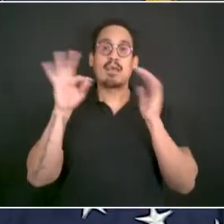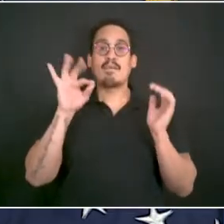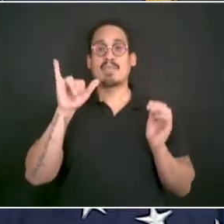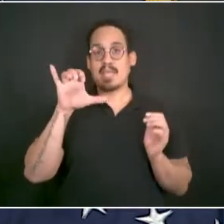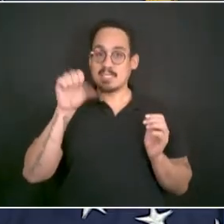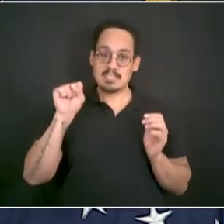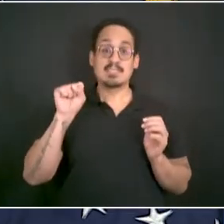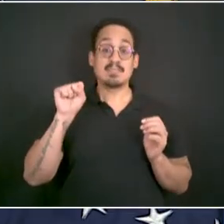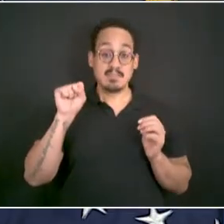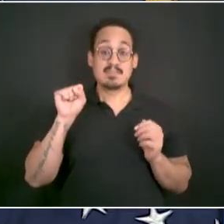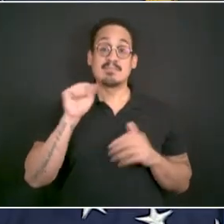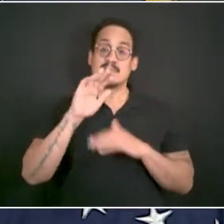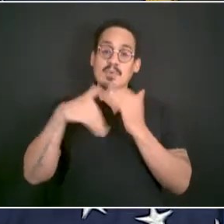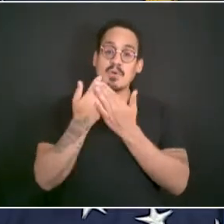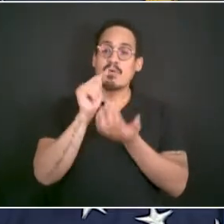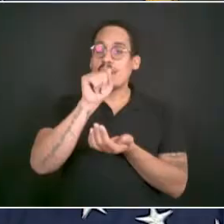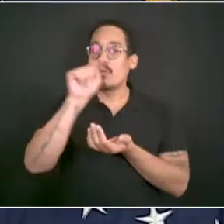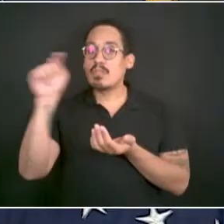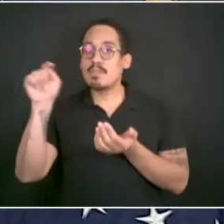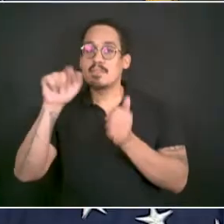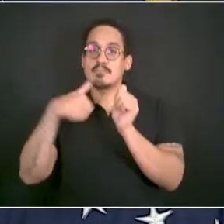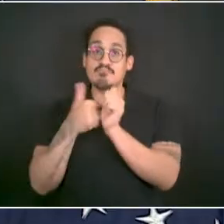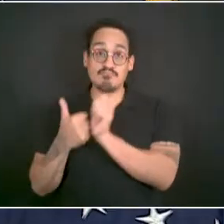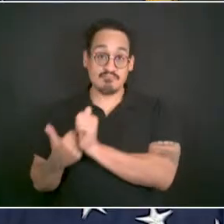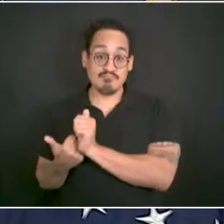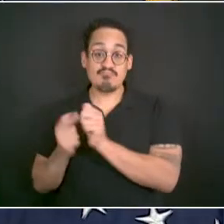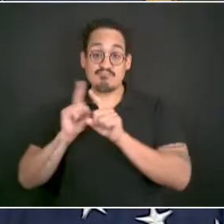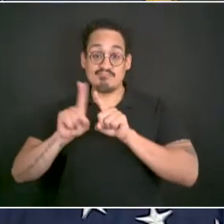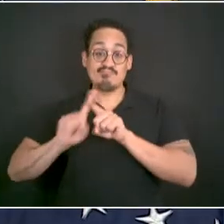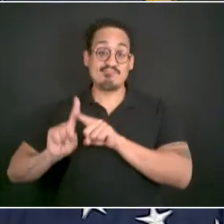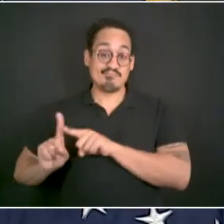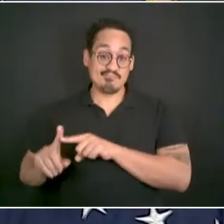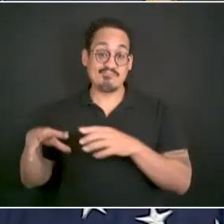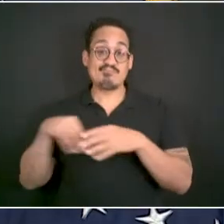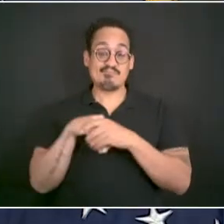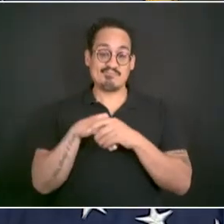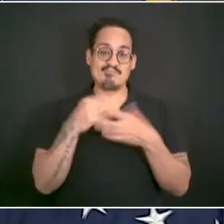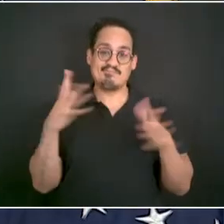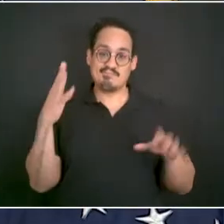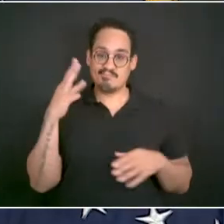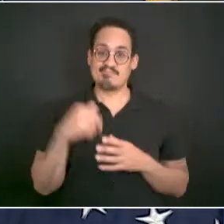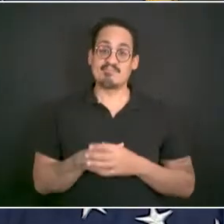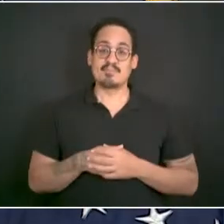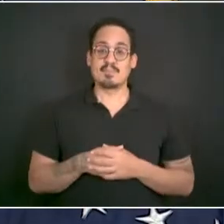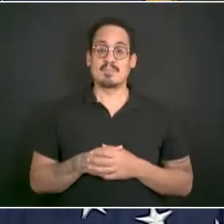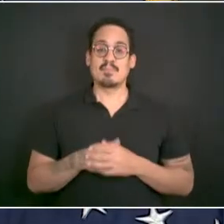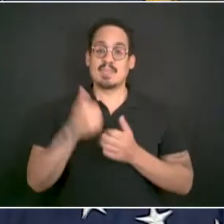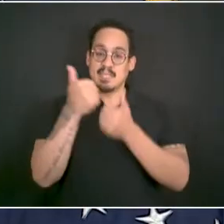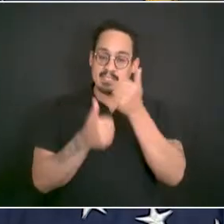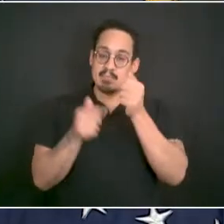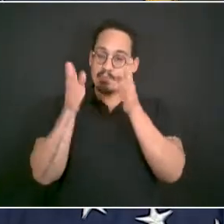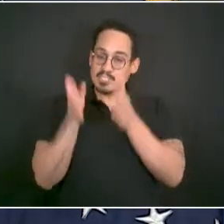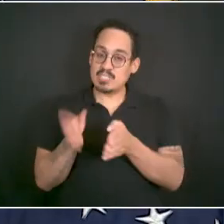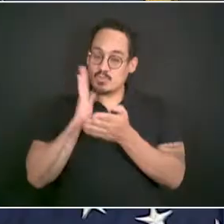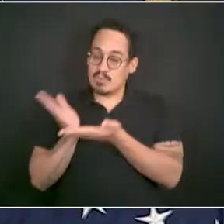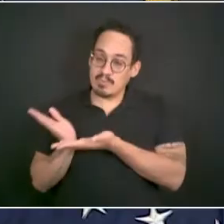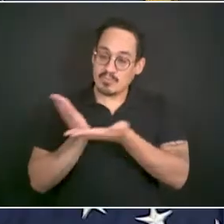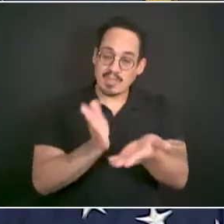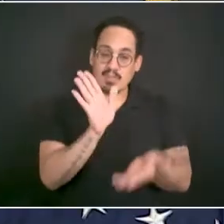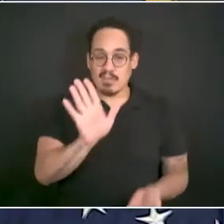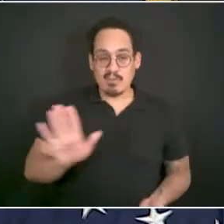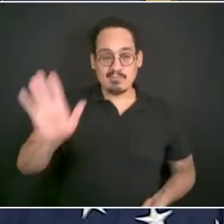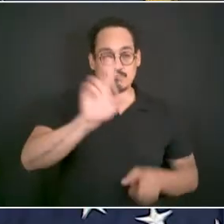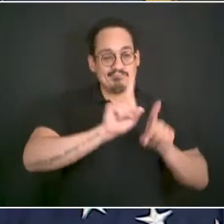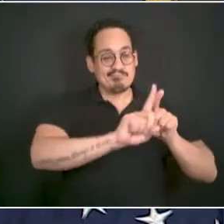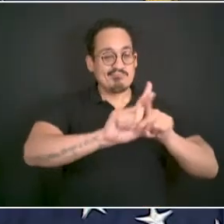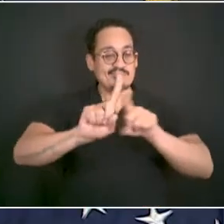at all the other initiatives that are done, each person will bring their own personality, you